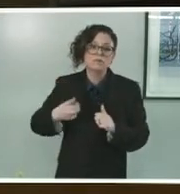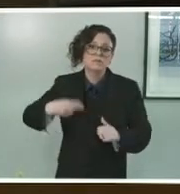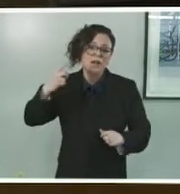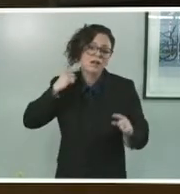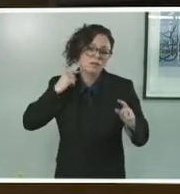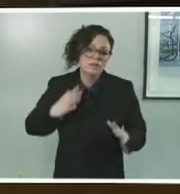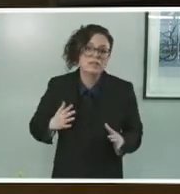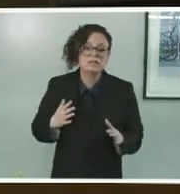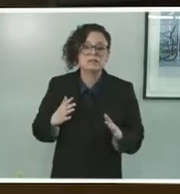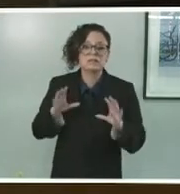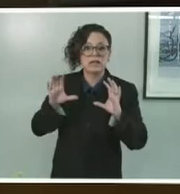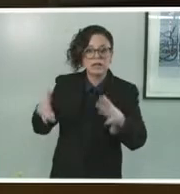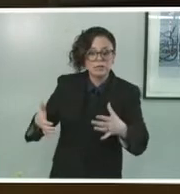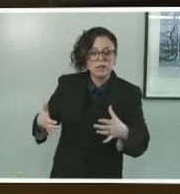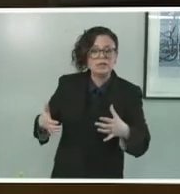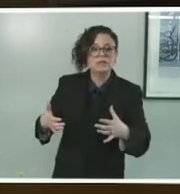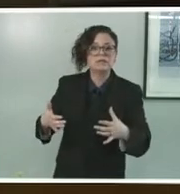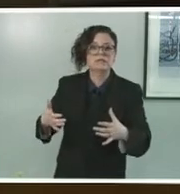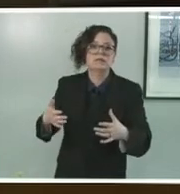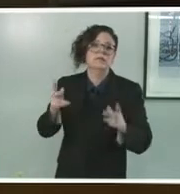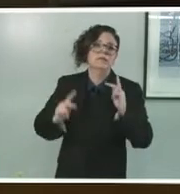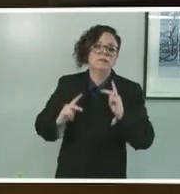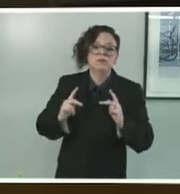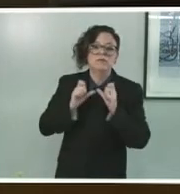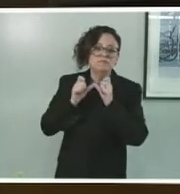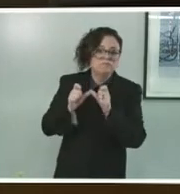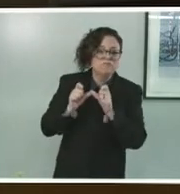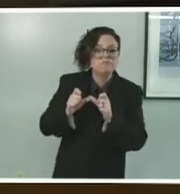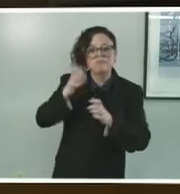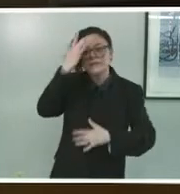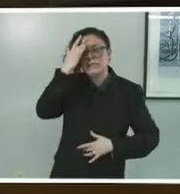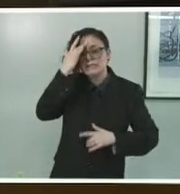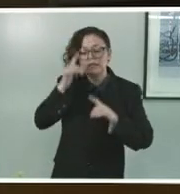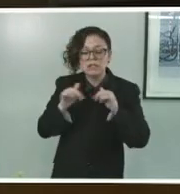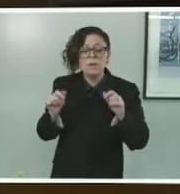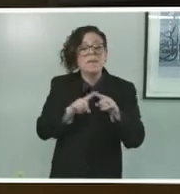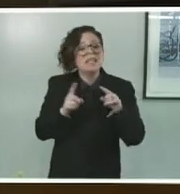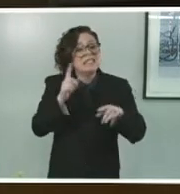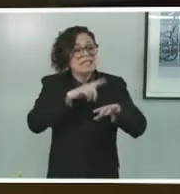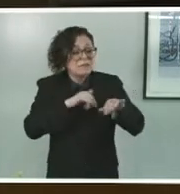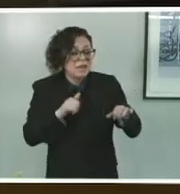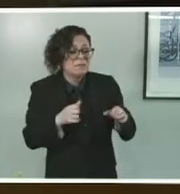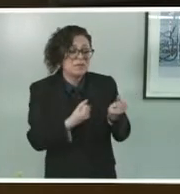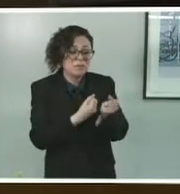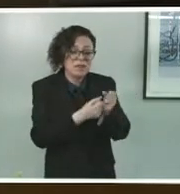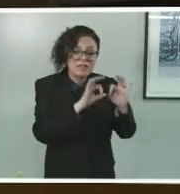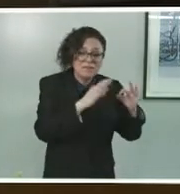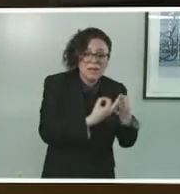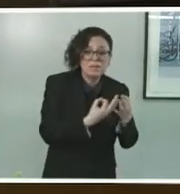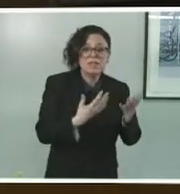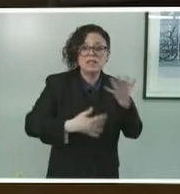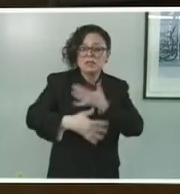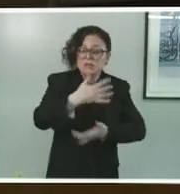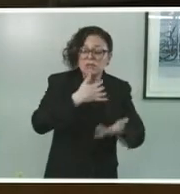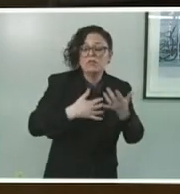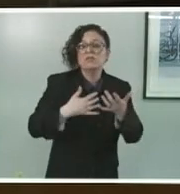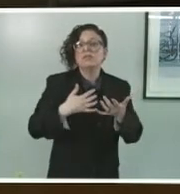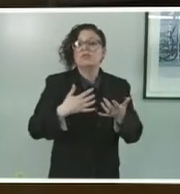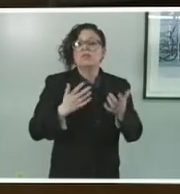is yes for support of family and the critical needs or social, emotional, mental health support that they may